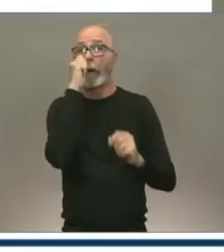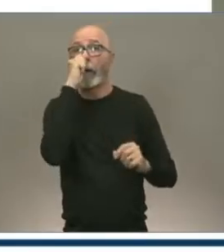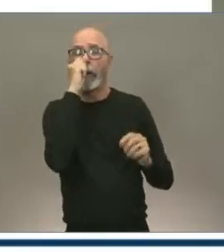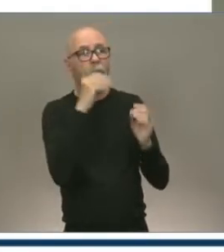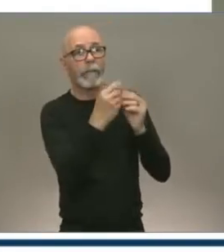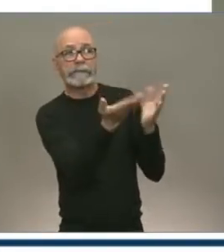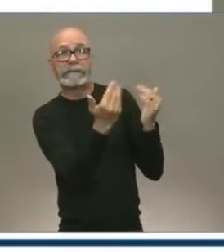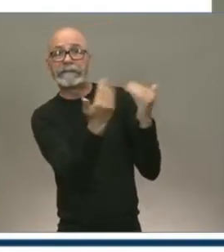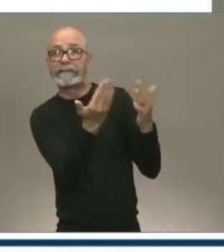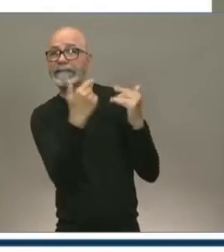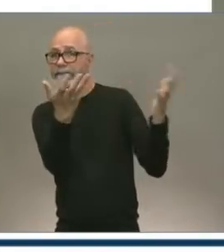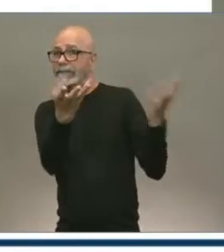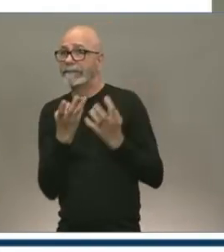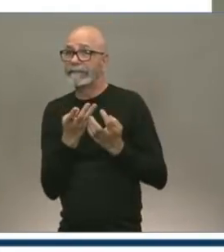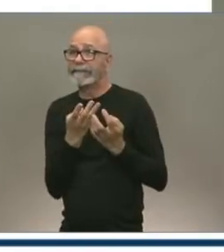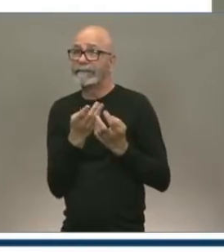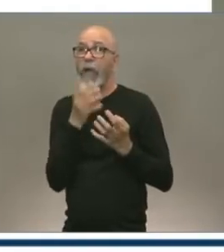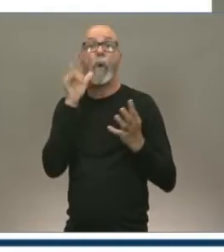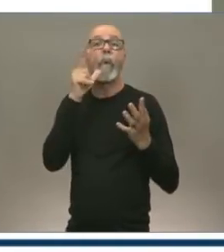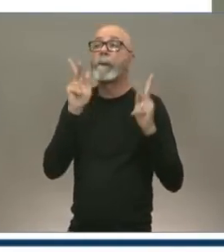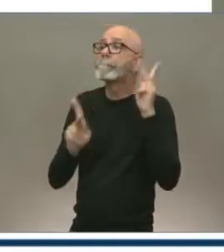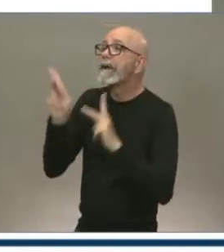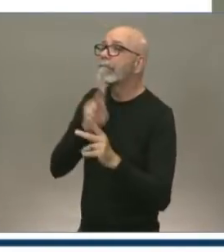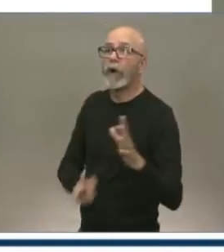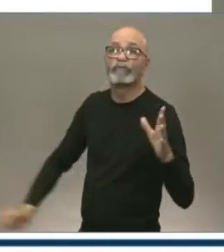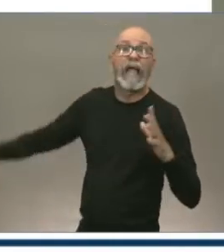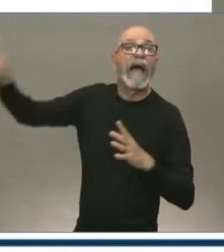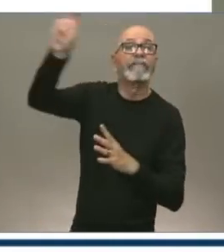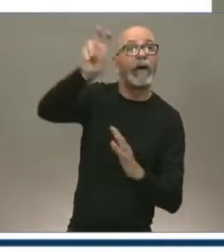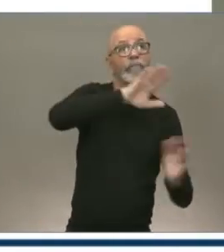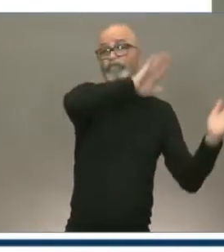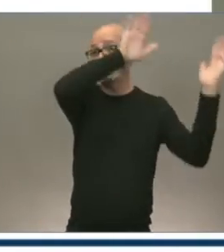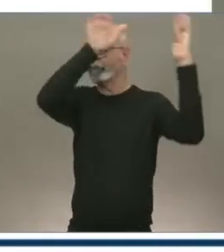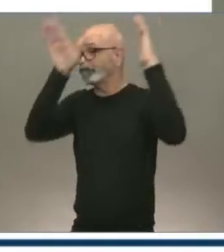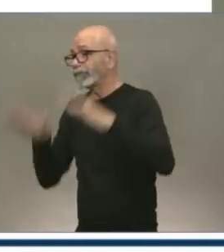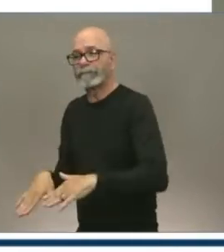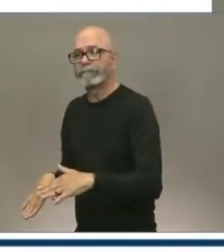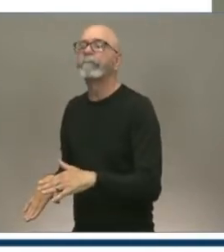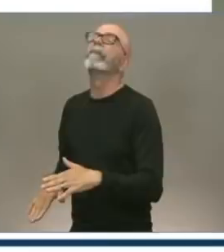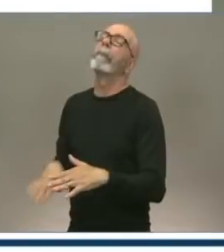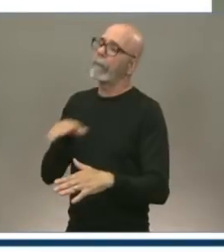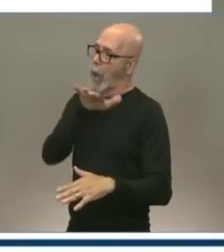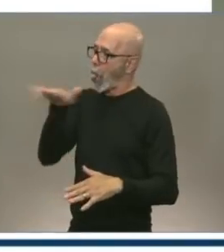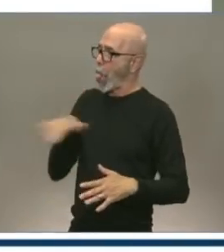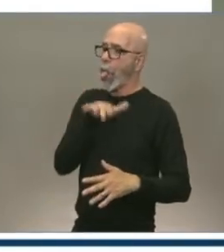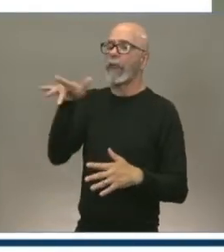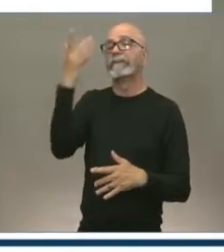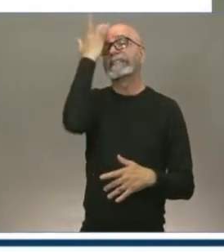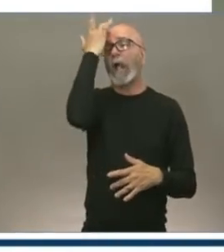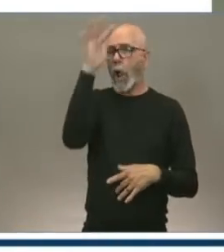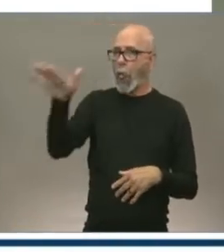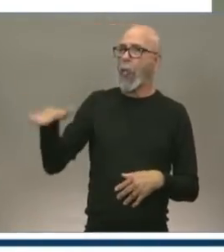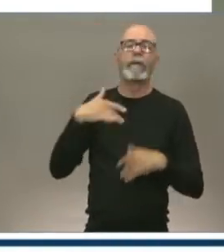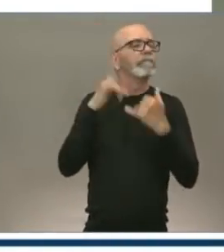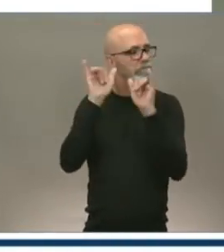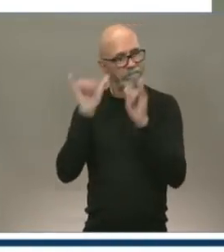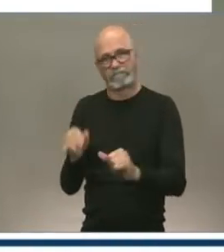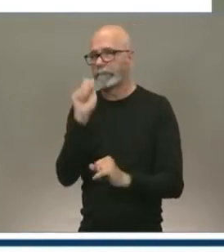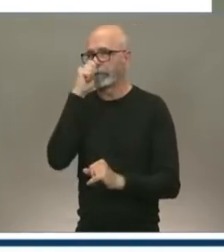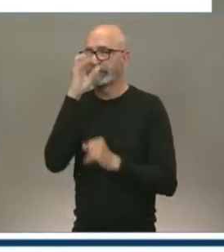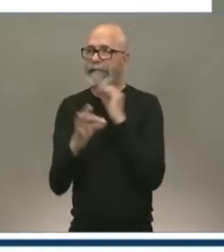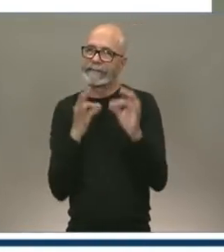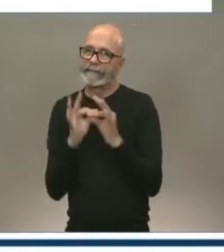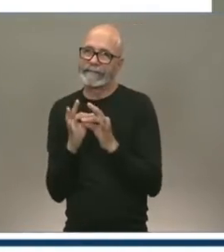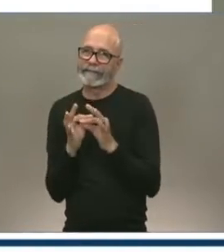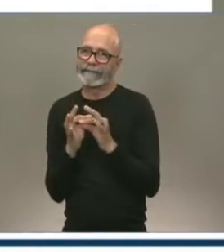increased likelihood of travelers returning with COVID-19. What's important is that we are finding these individuals, people